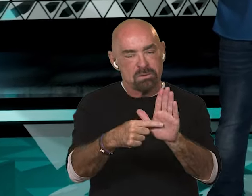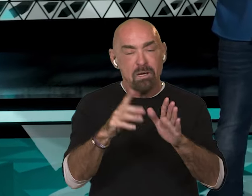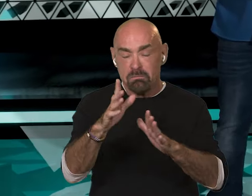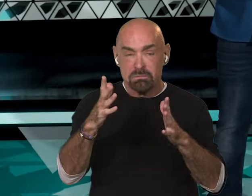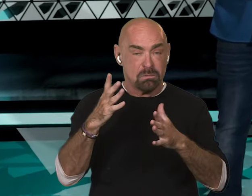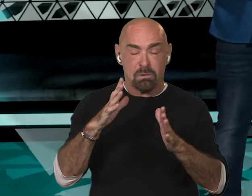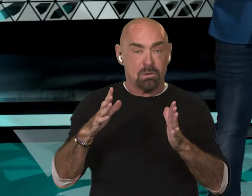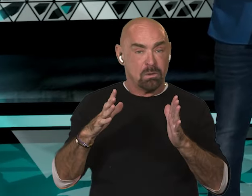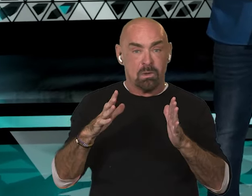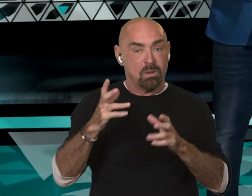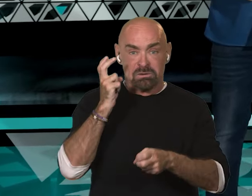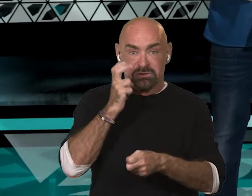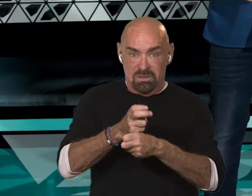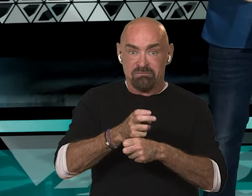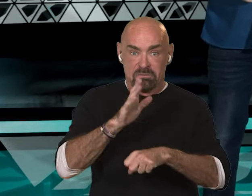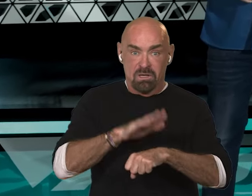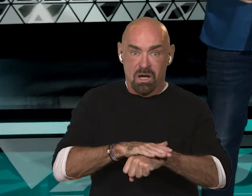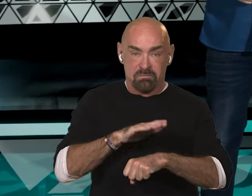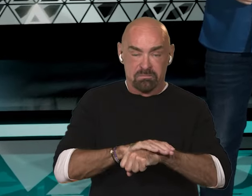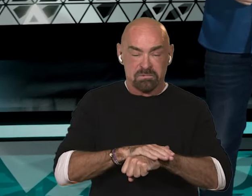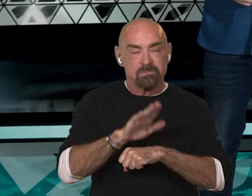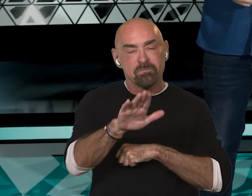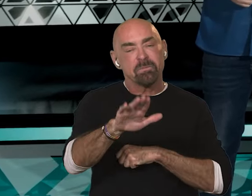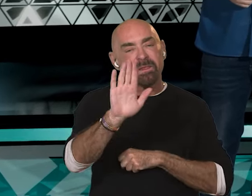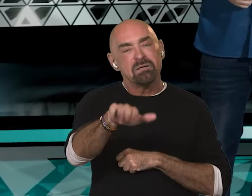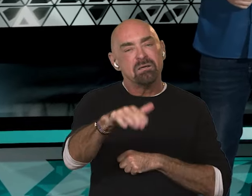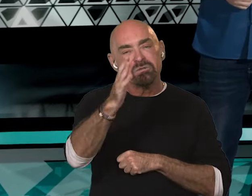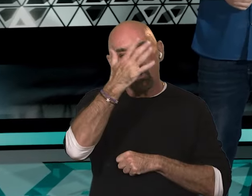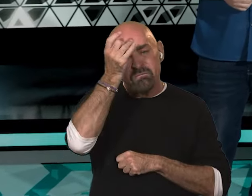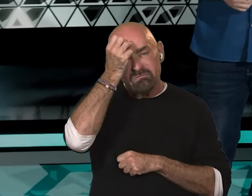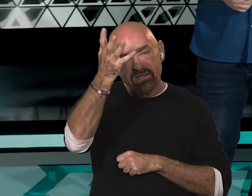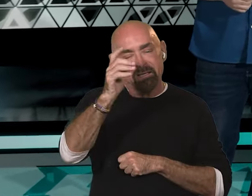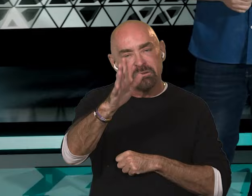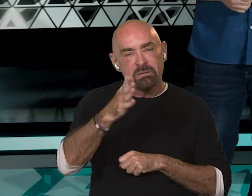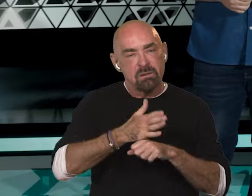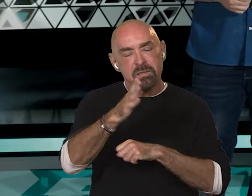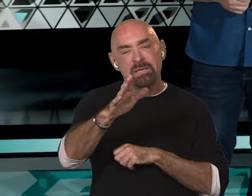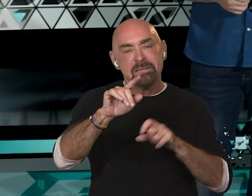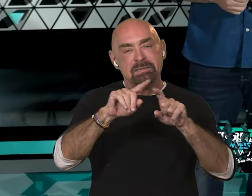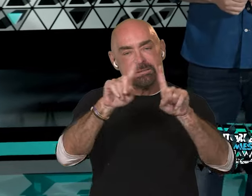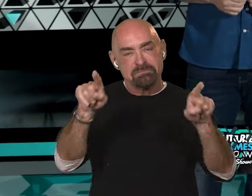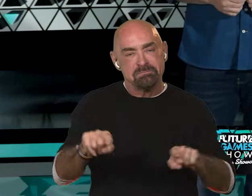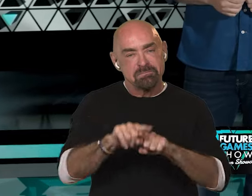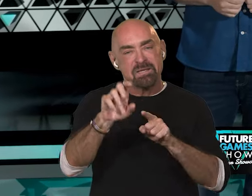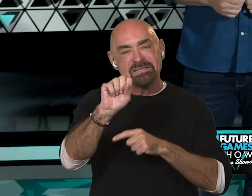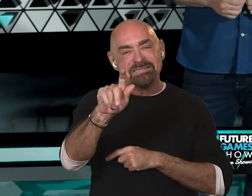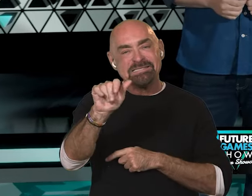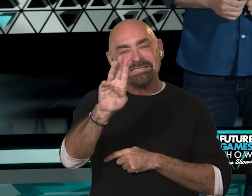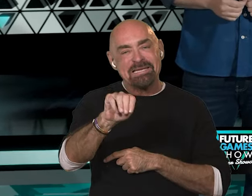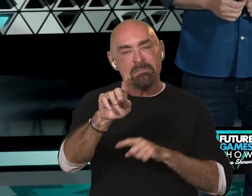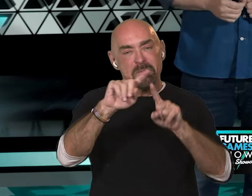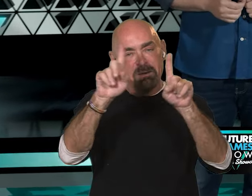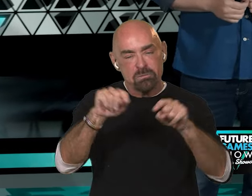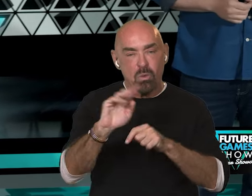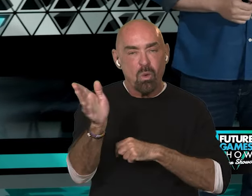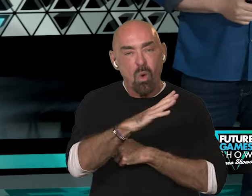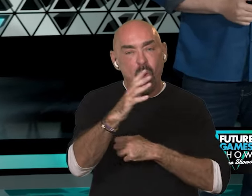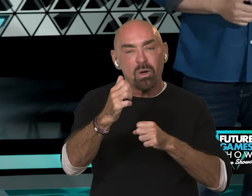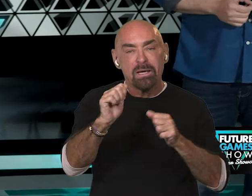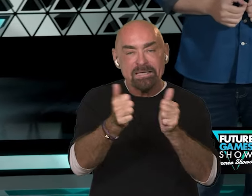such turbulent times, we couldn't have done it without you. Don't forget to head to the Future Games Show Steam page to find all of today's